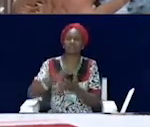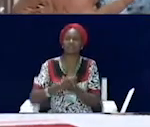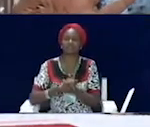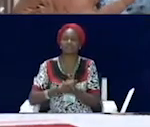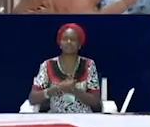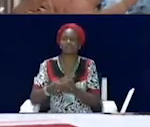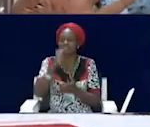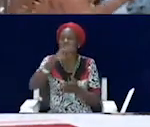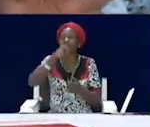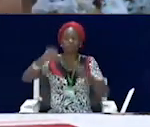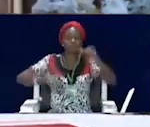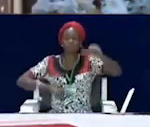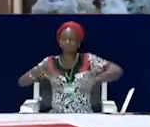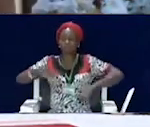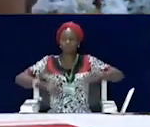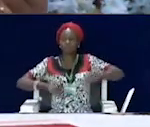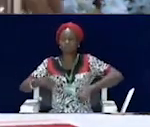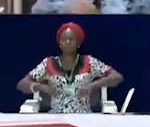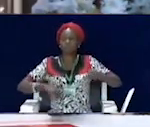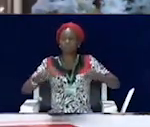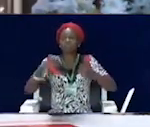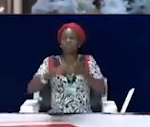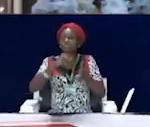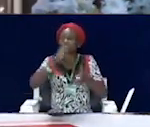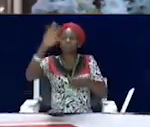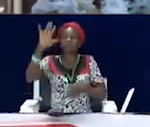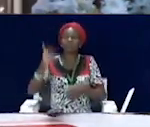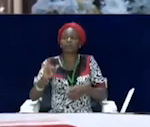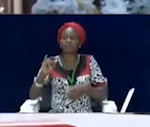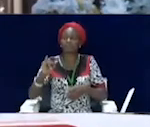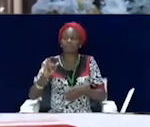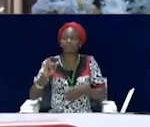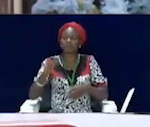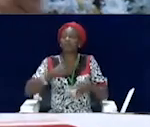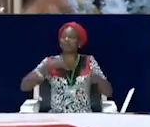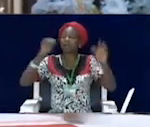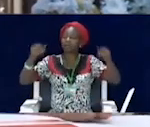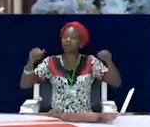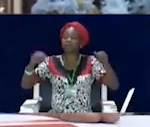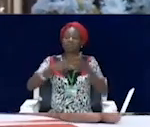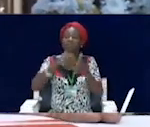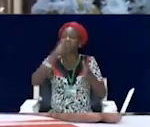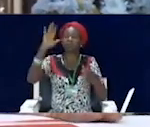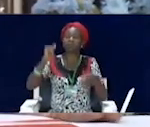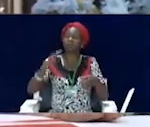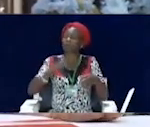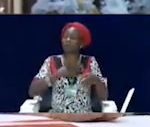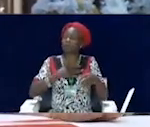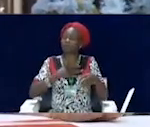I'm not boasting. It's not by my ability, it's not by my